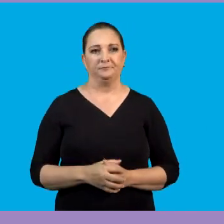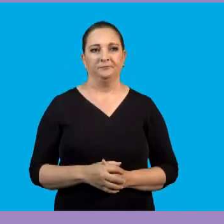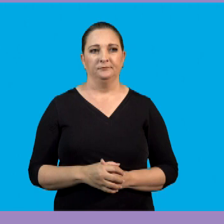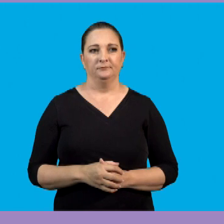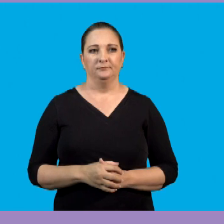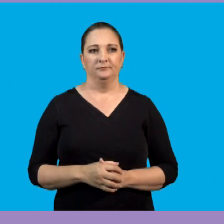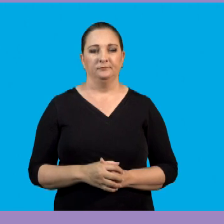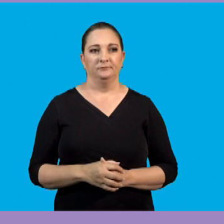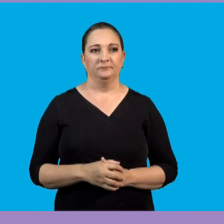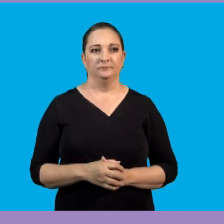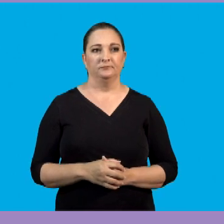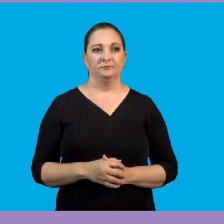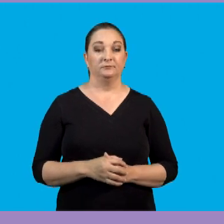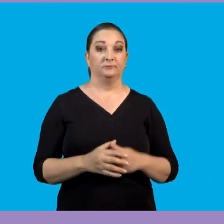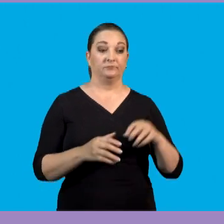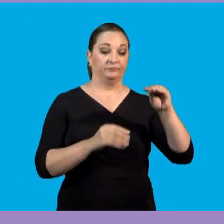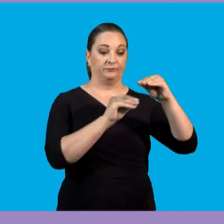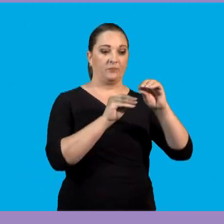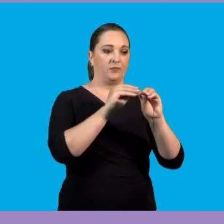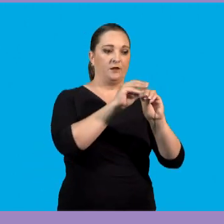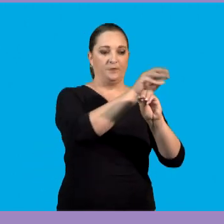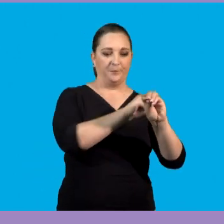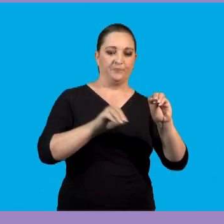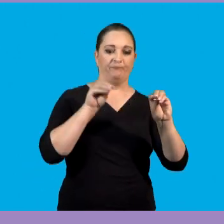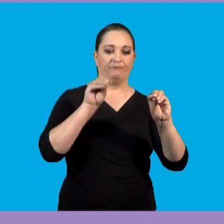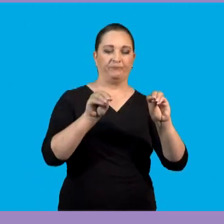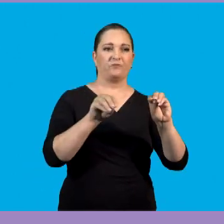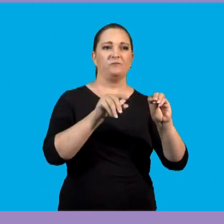So using the additive inverse of